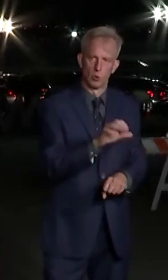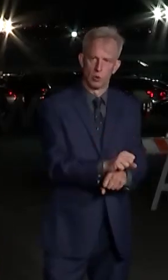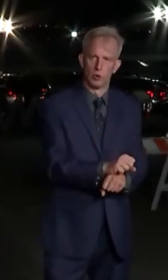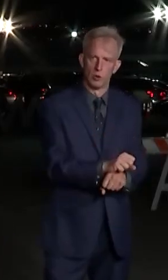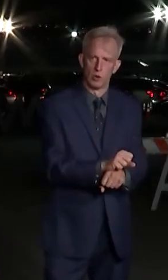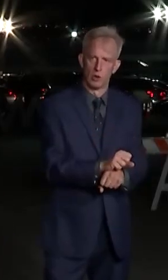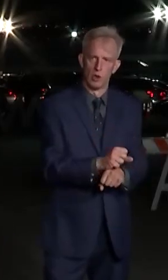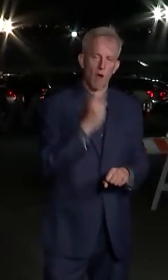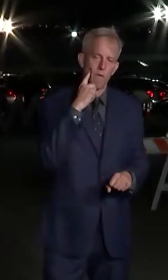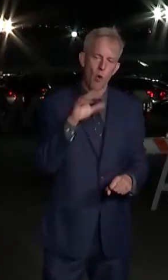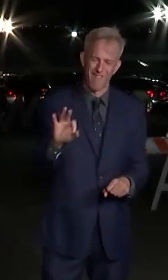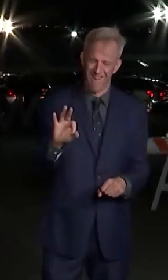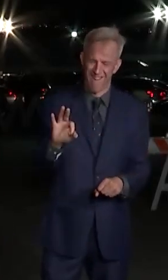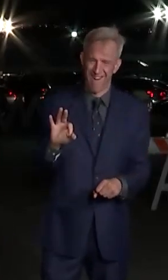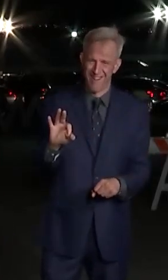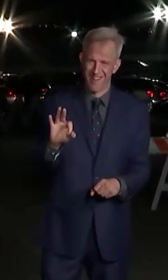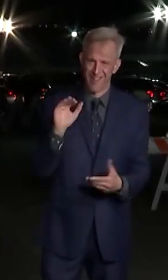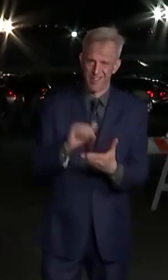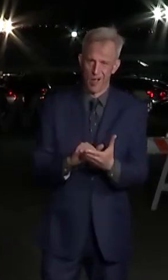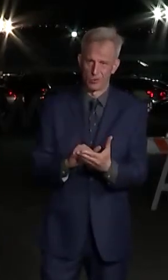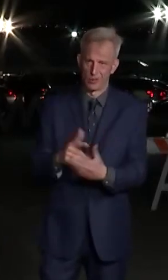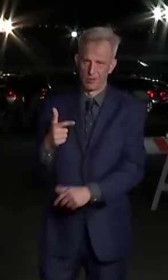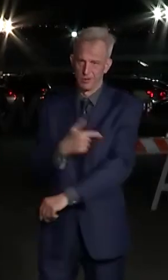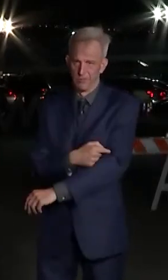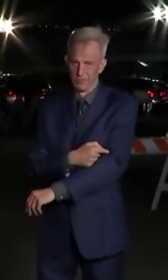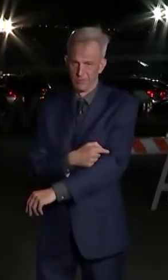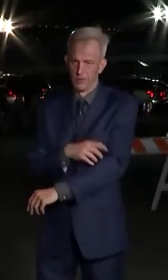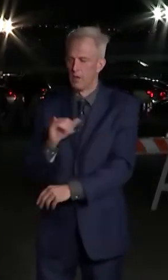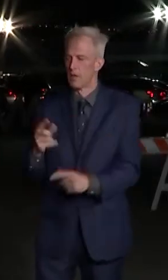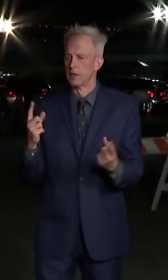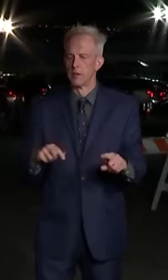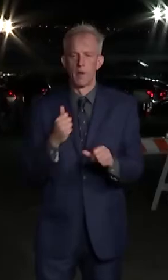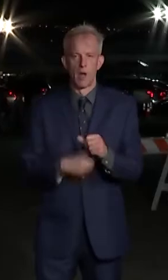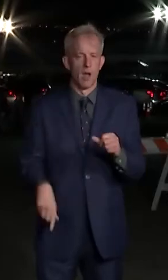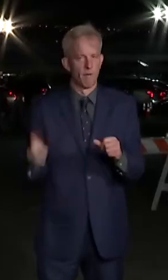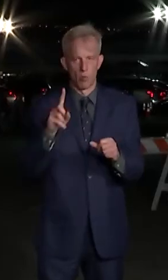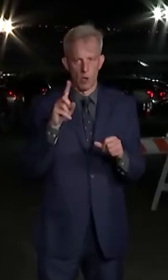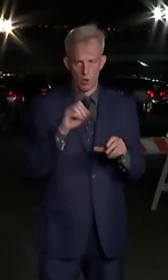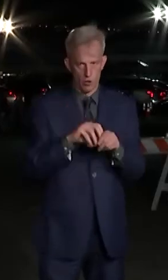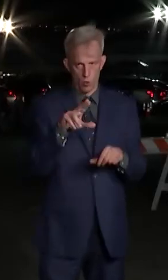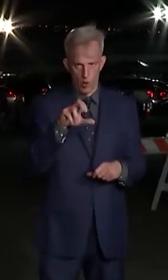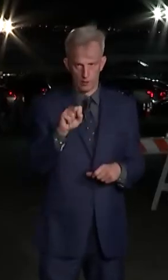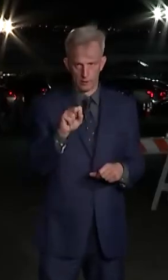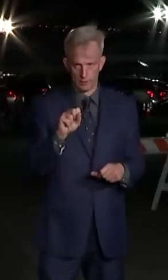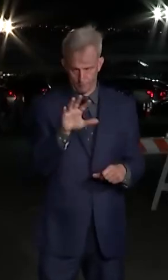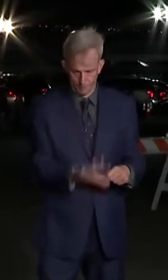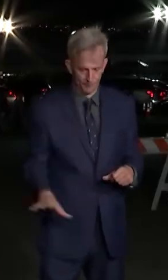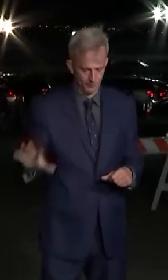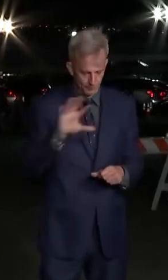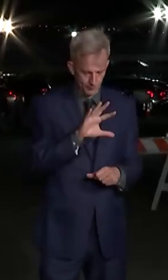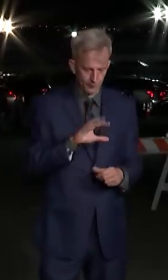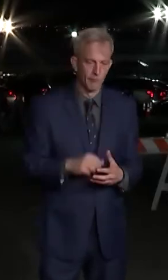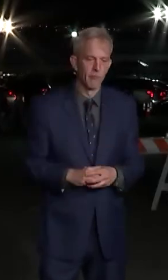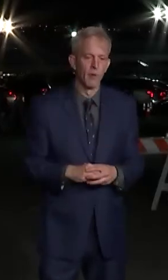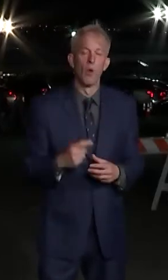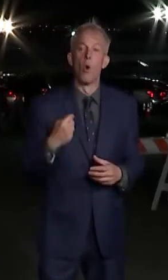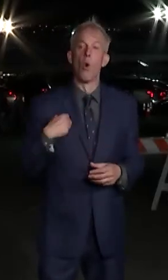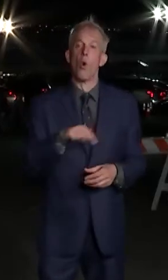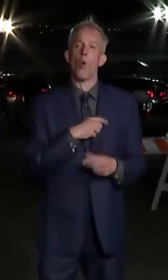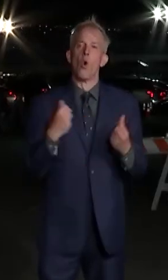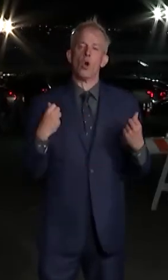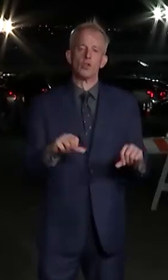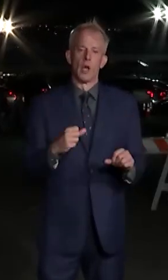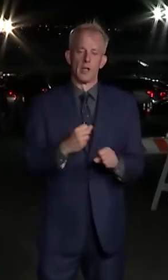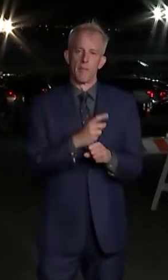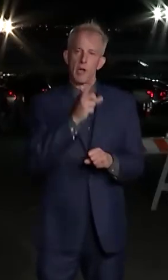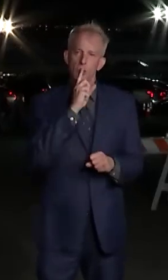to get 9,000 appointments. So this is happening everywhere in America. What we're trying to do is to bring some order, some predictability to